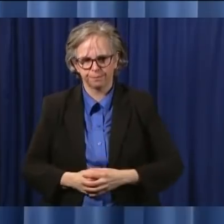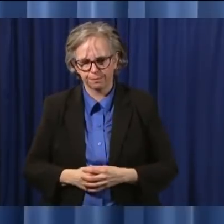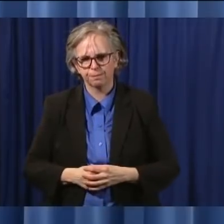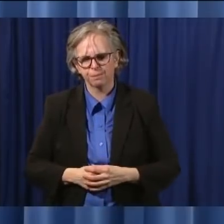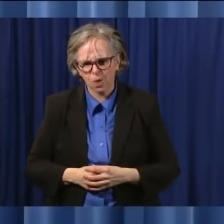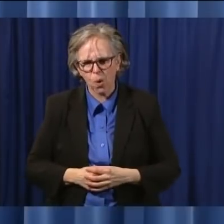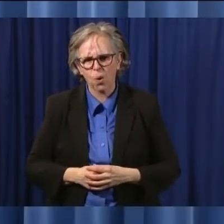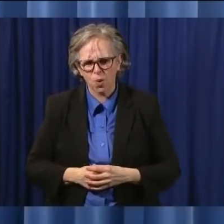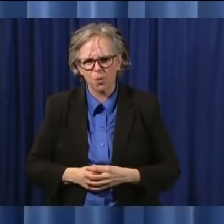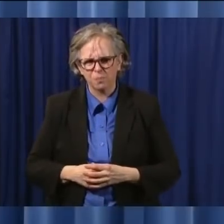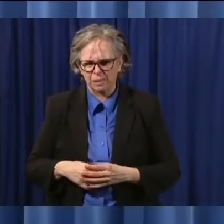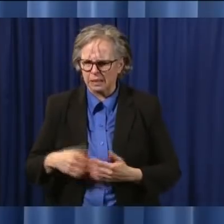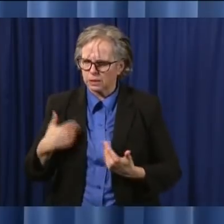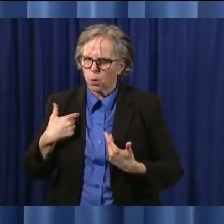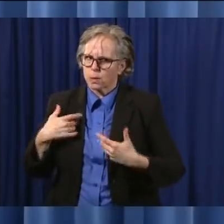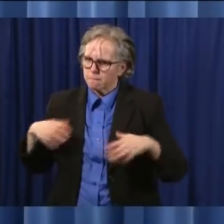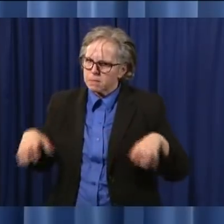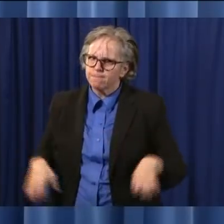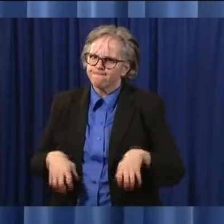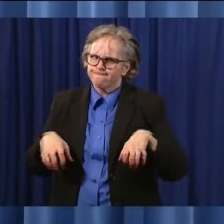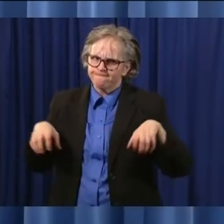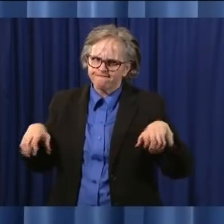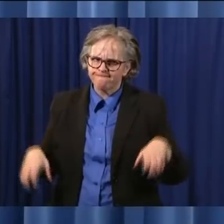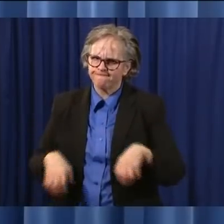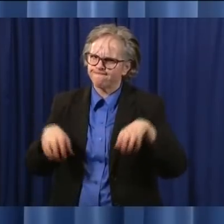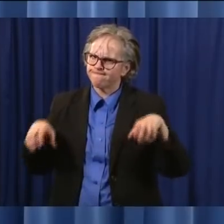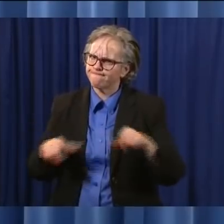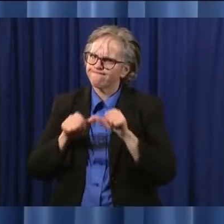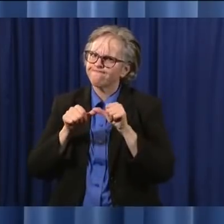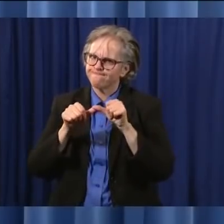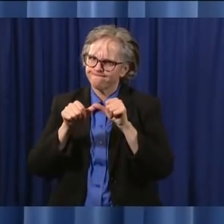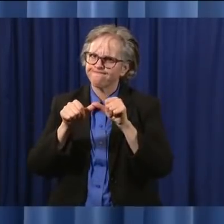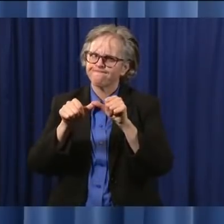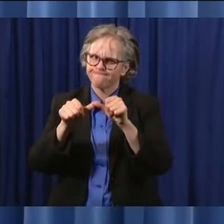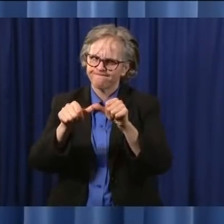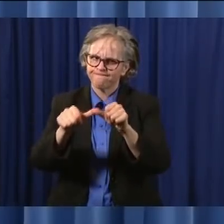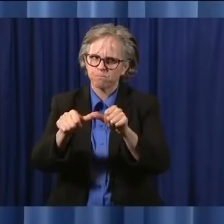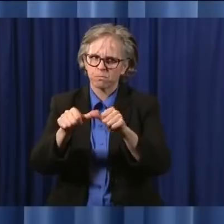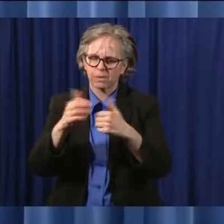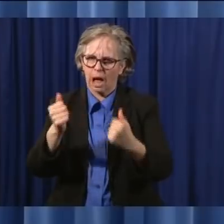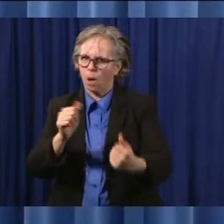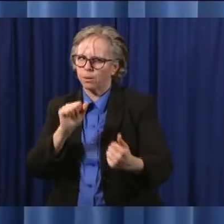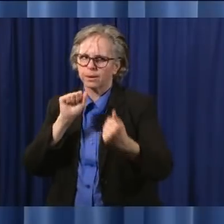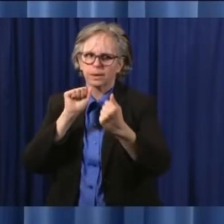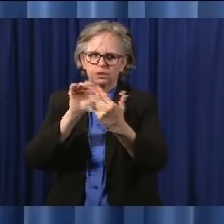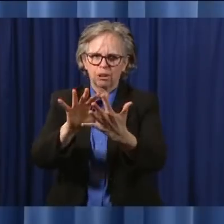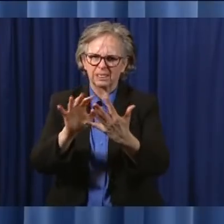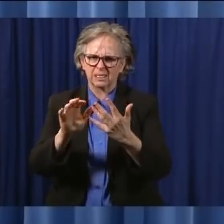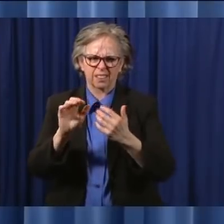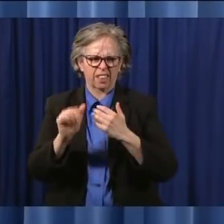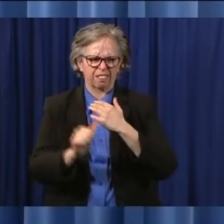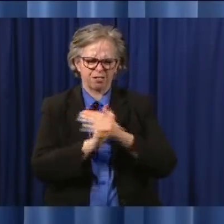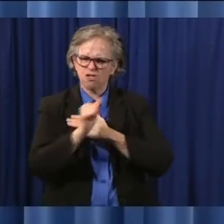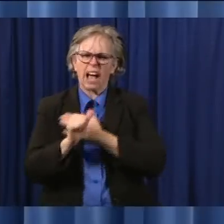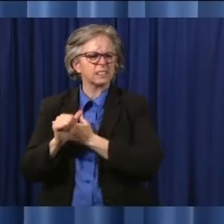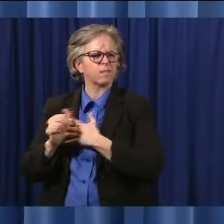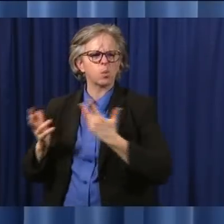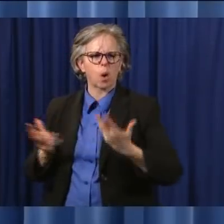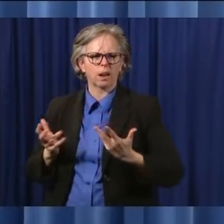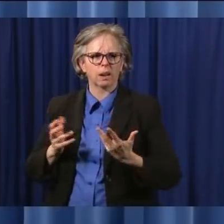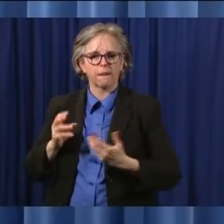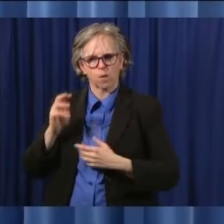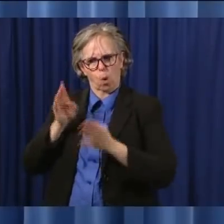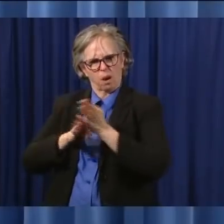the immediate threats posed by COVID-19 to our minority communities, we formed the Minority Health Strike Force